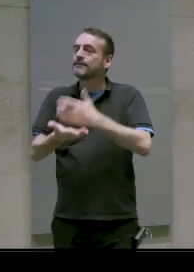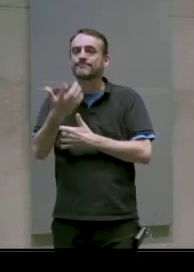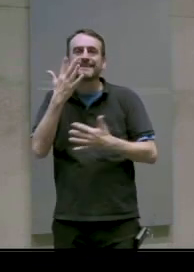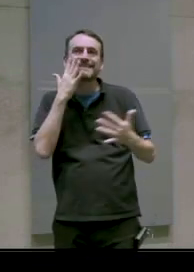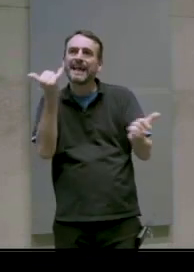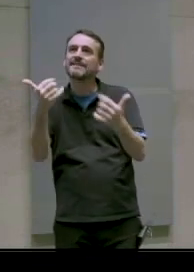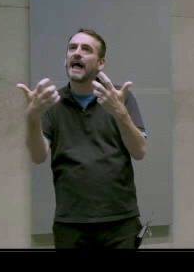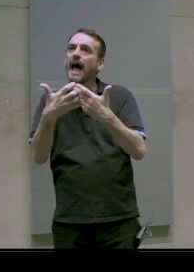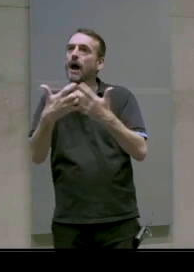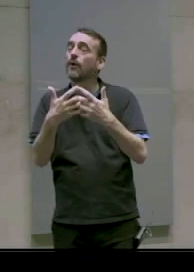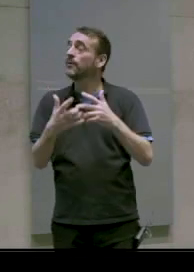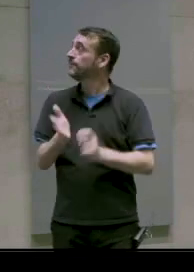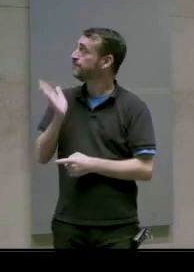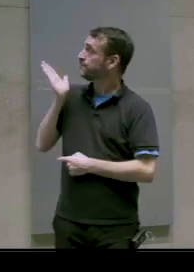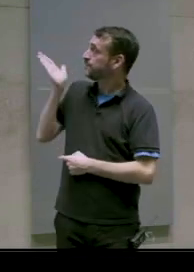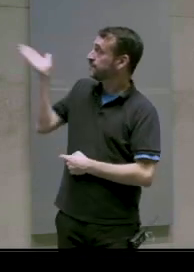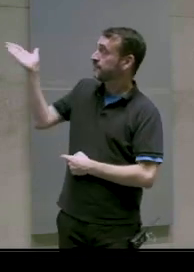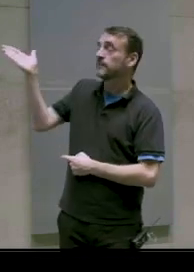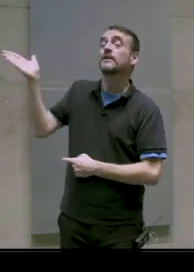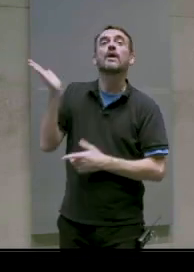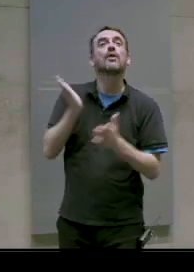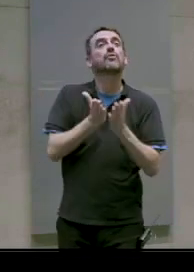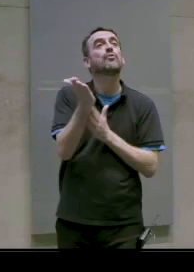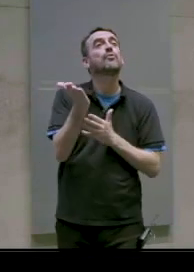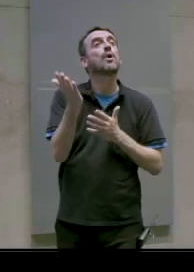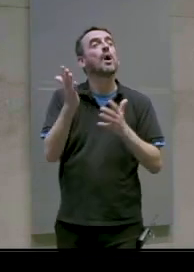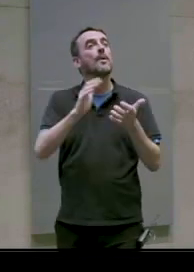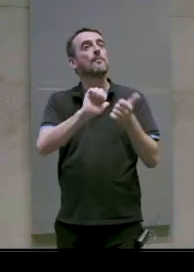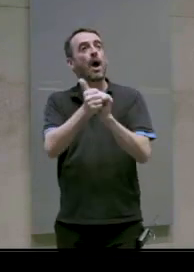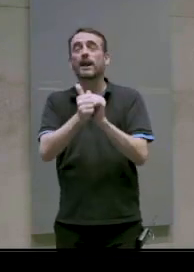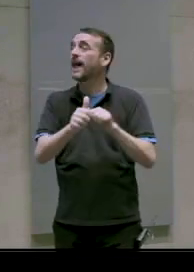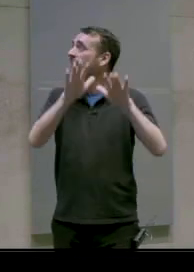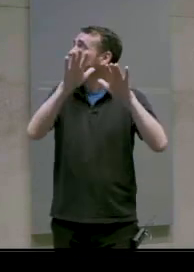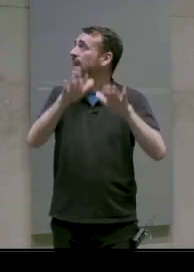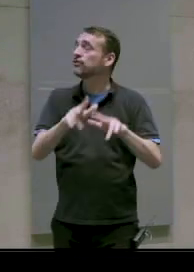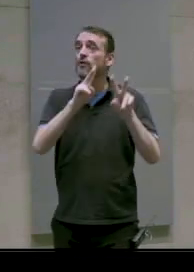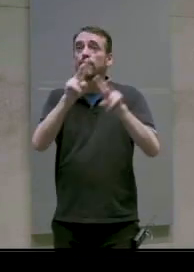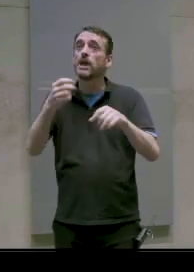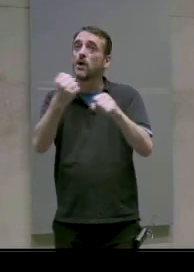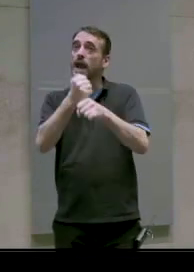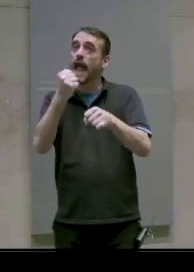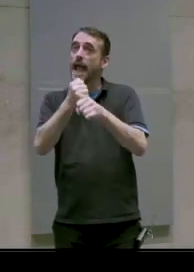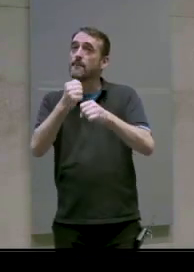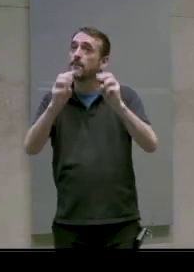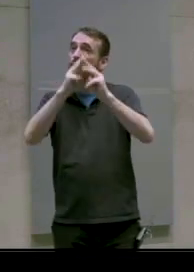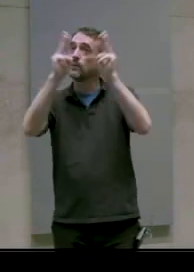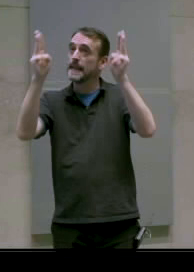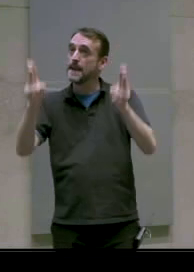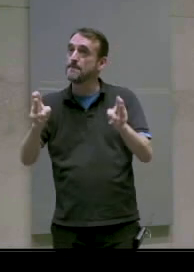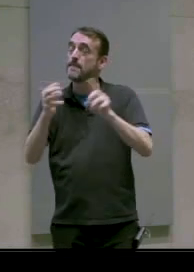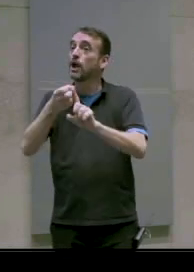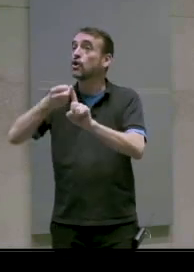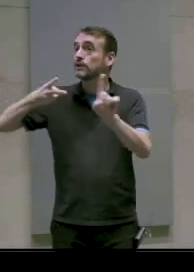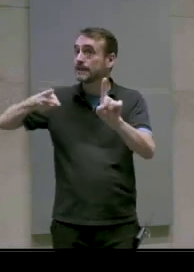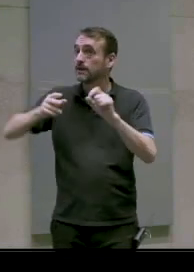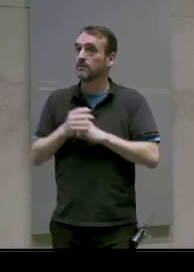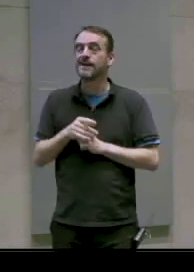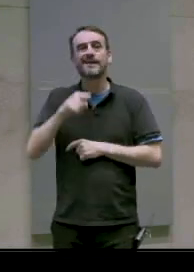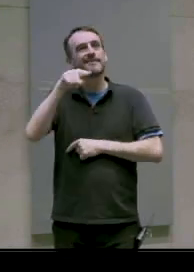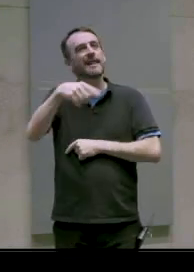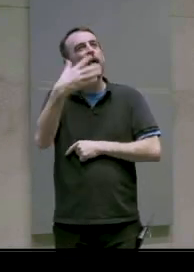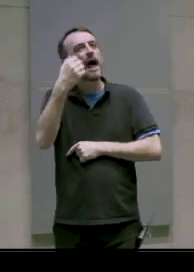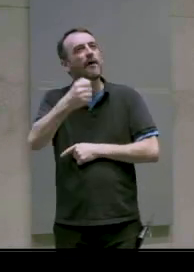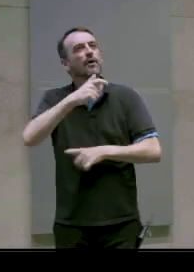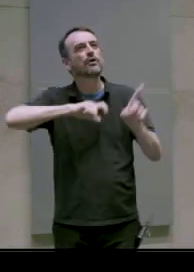partner, the National Video Game Museum in Sheffield. As the name might imply, the NVM is a museum and community space